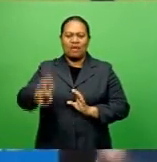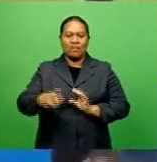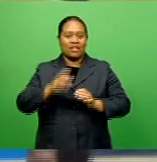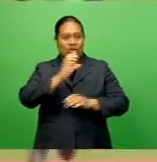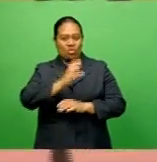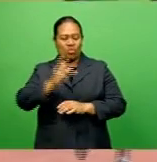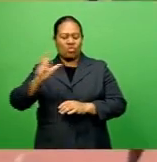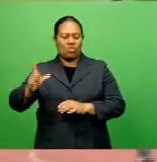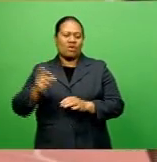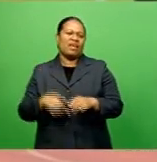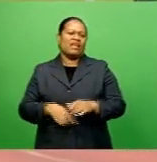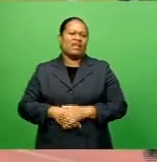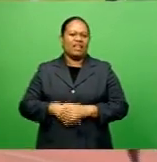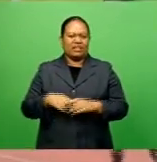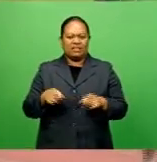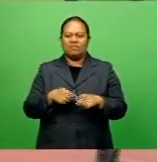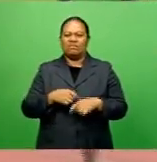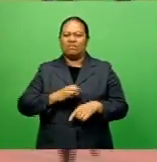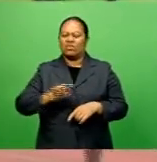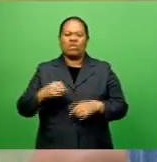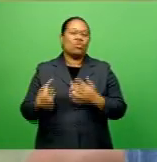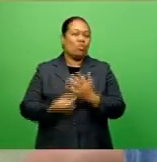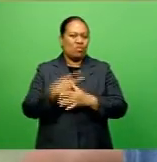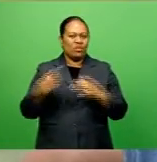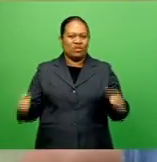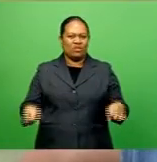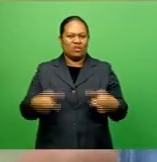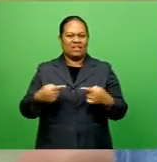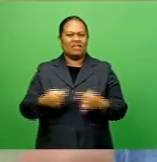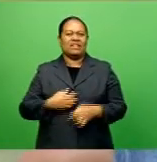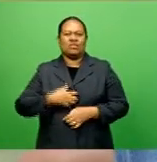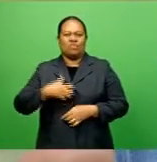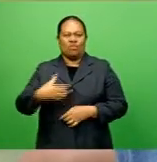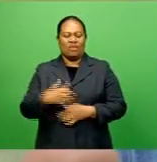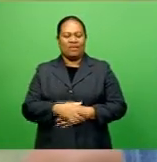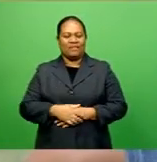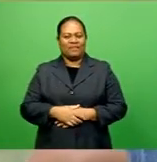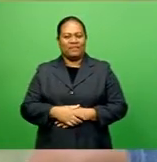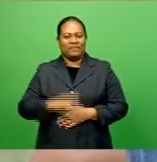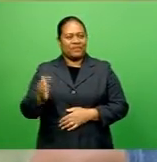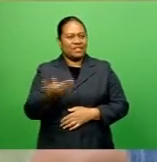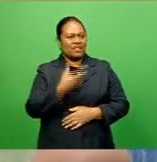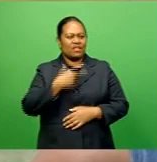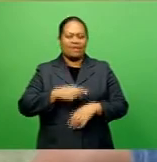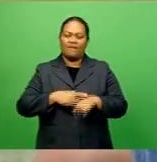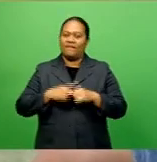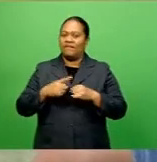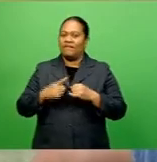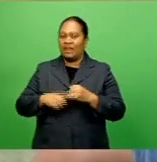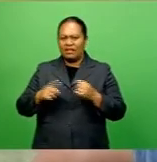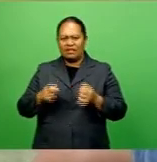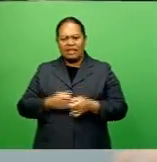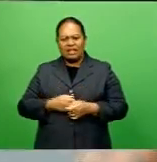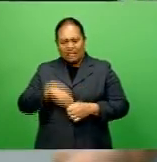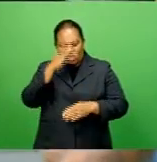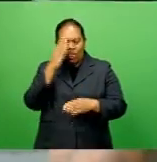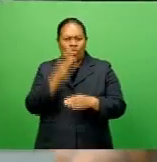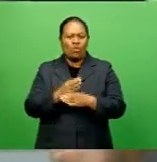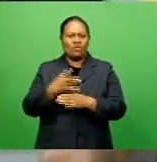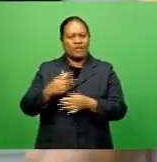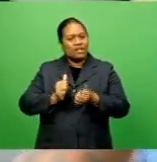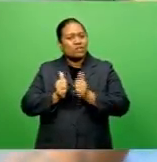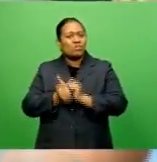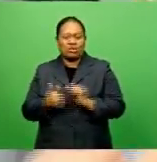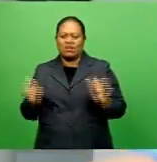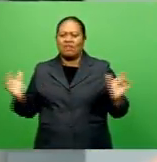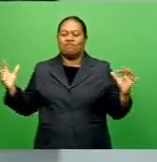is more than just a competition. All these kids really look forward to the Fiji finals. It gives them that sense of hope. Sports bring